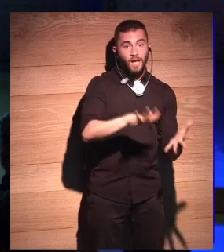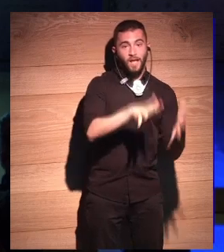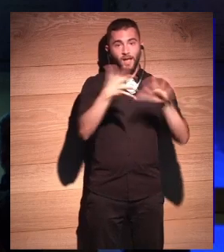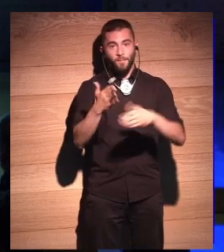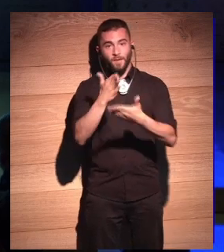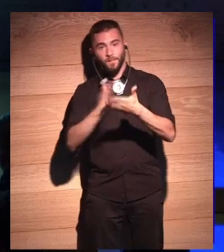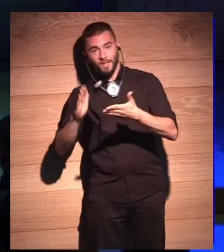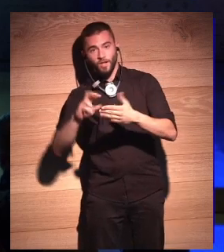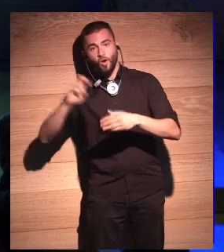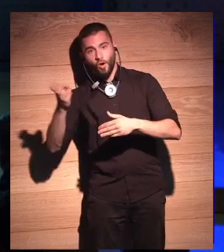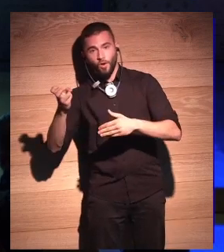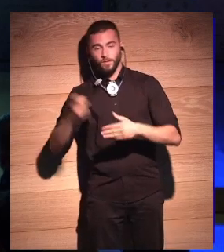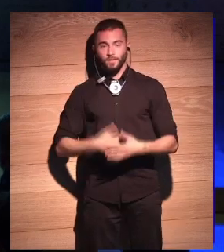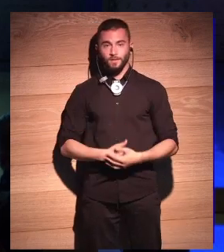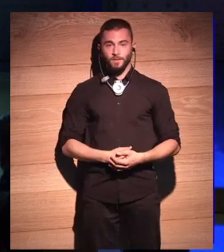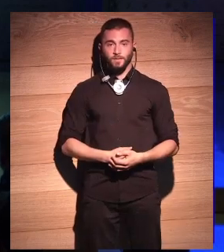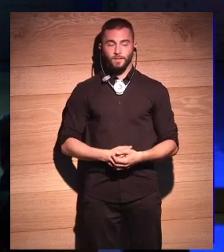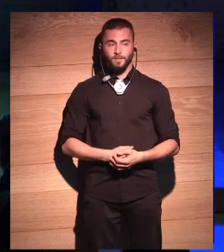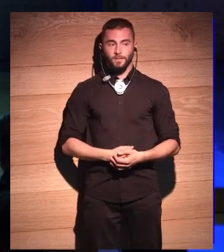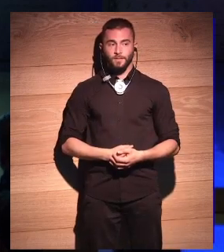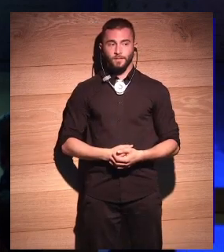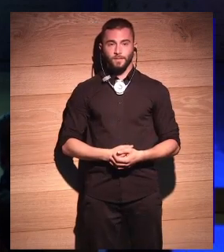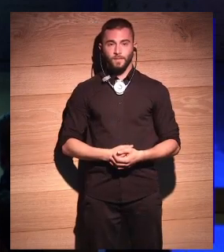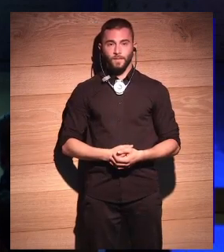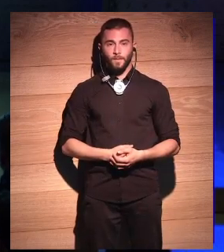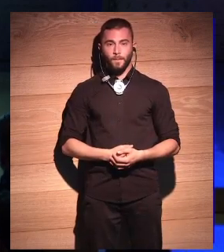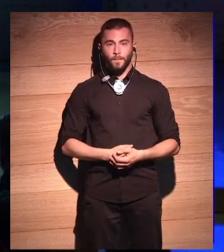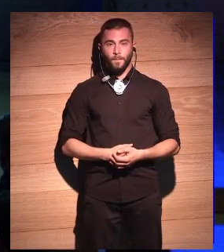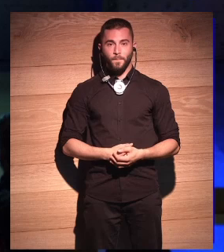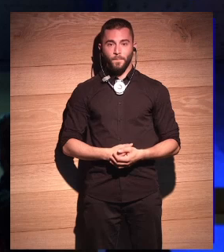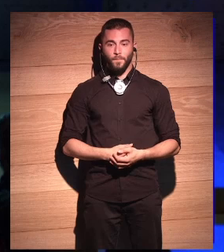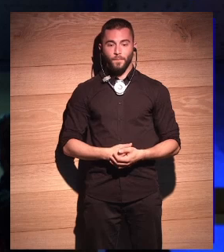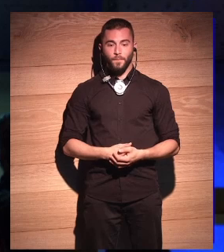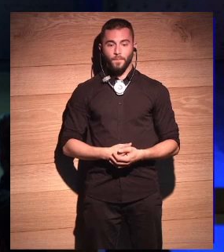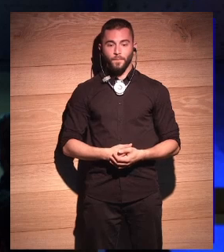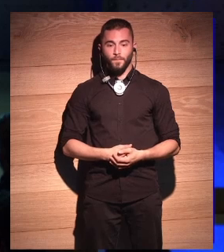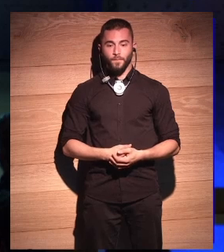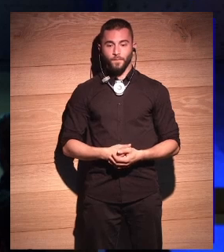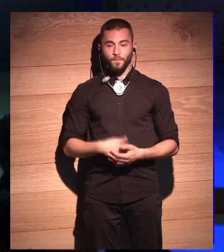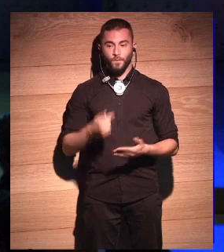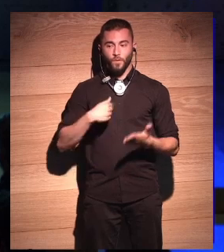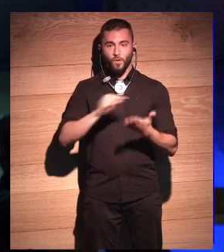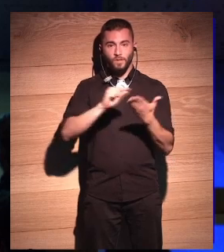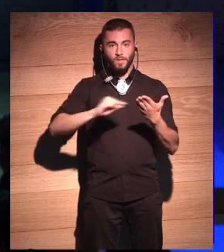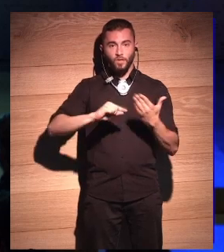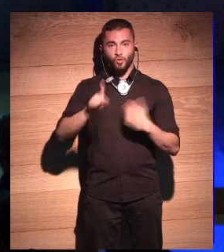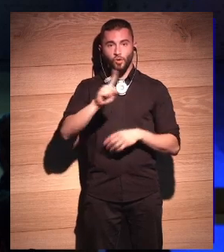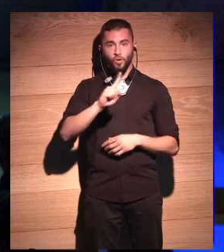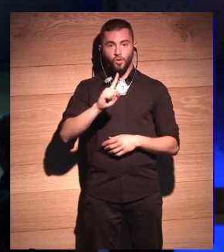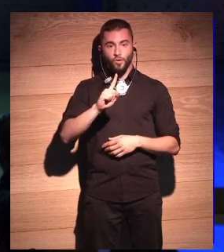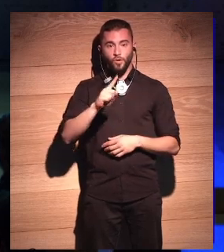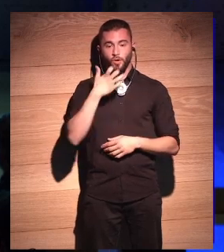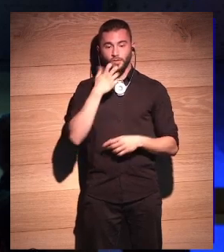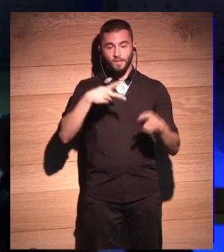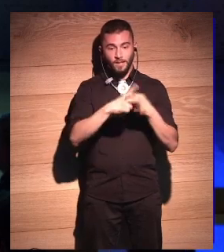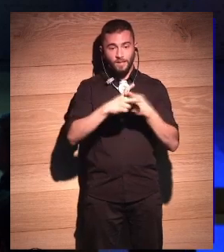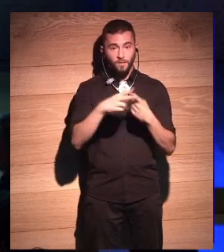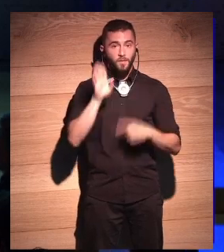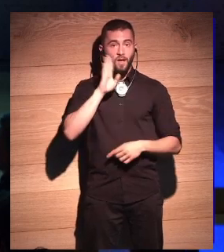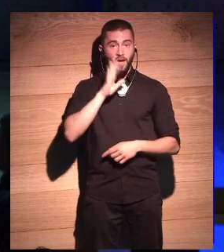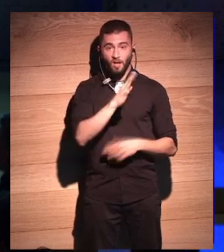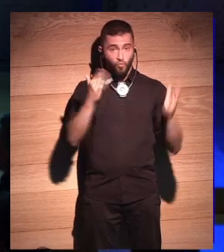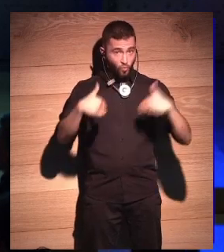written had I not had this instrument. So it was pretty exciting. I wanna kind of play you the whole